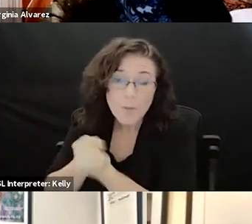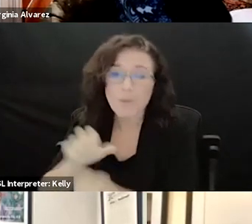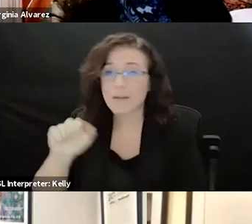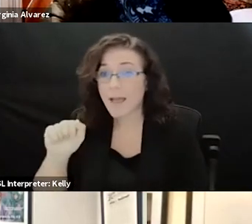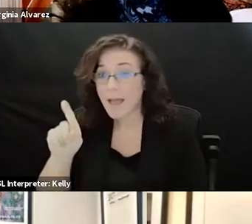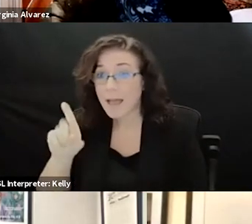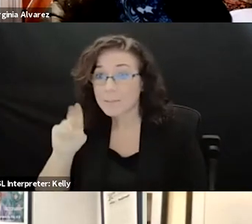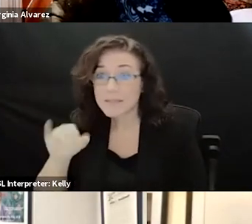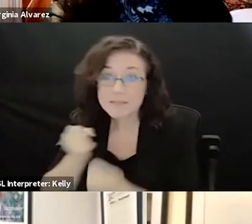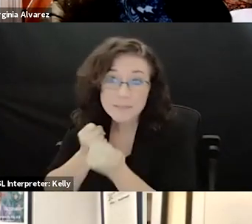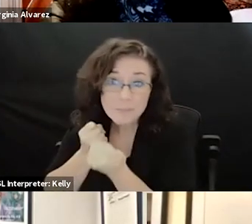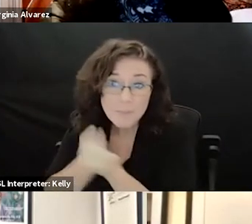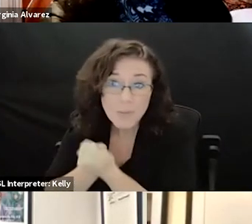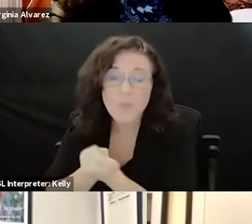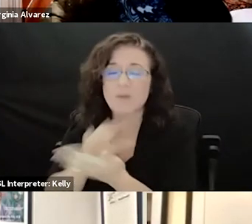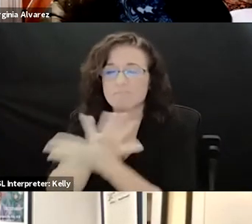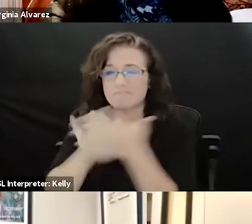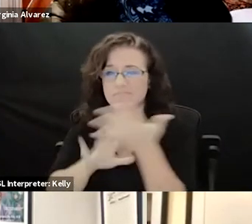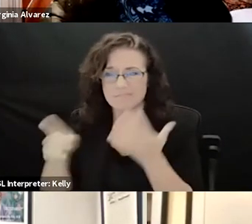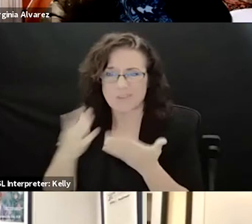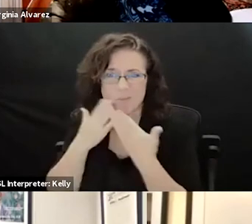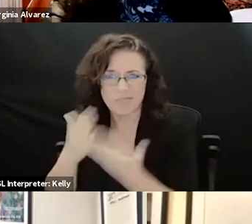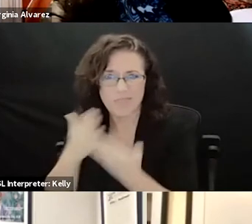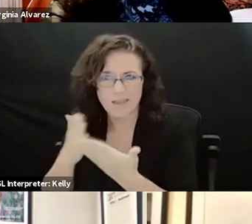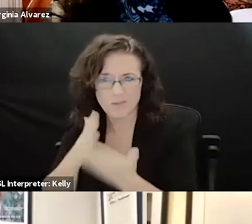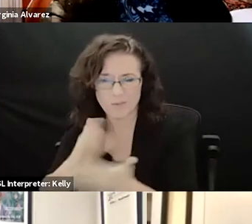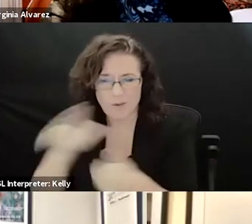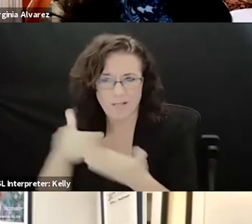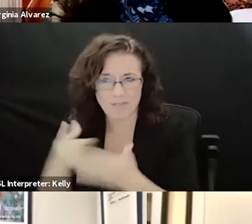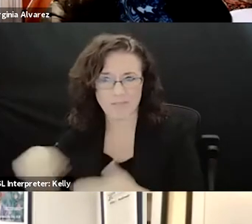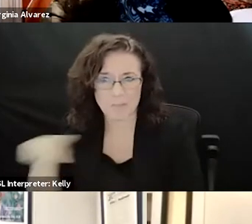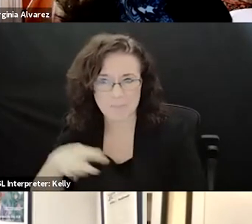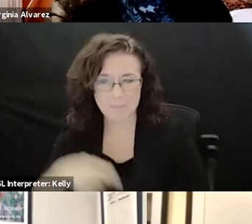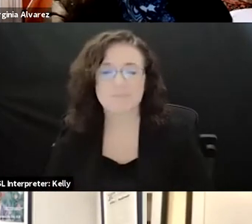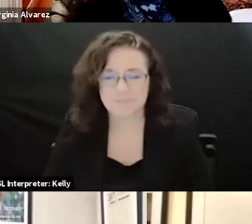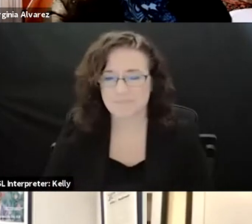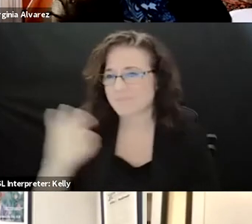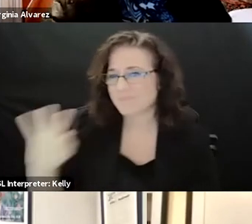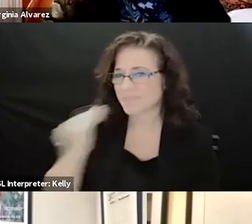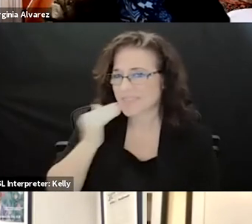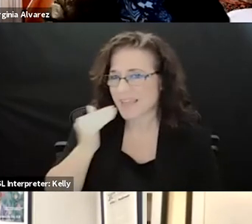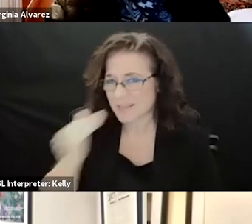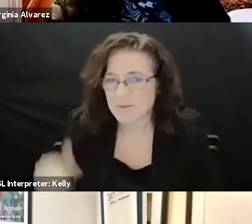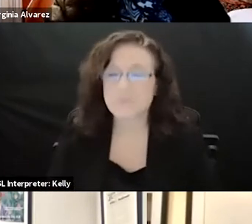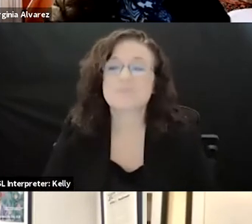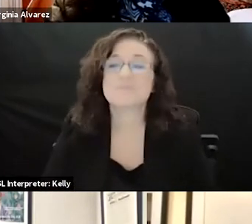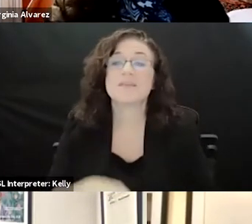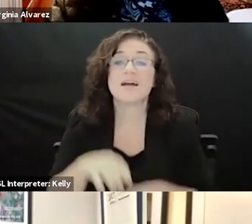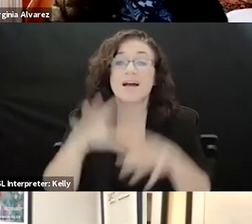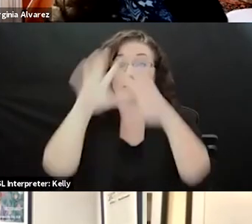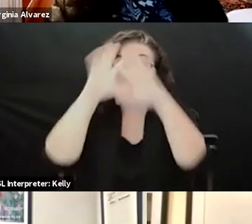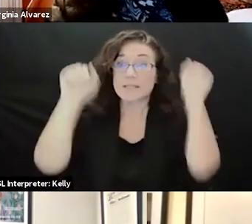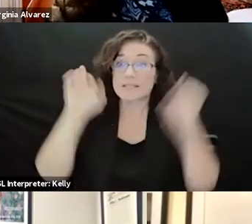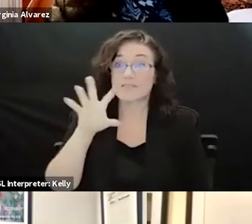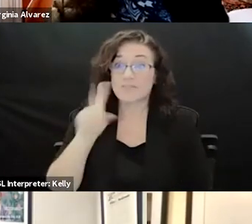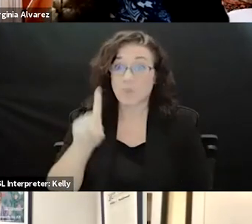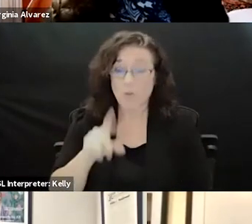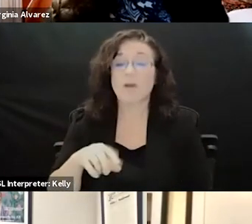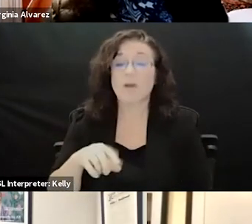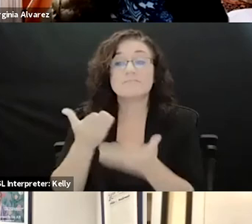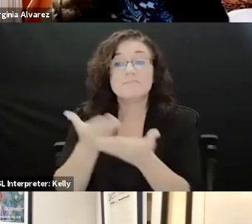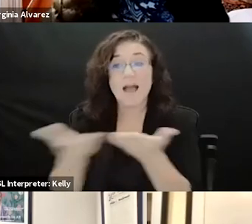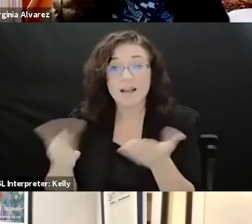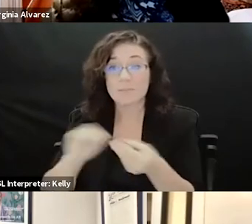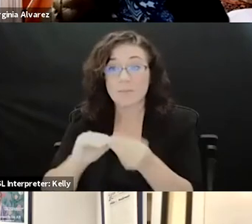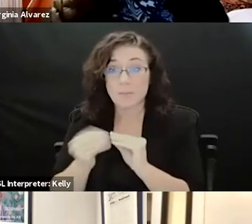thank you thank you so much and now on to item number four miss maldonado thank you board